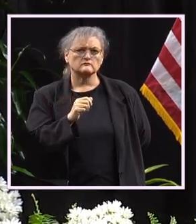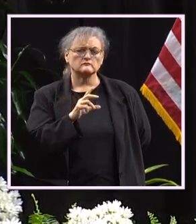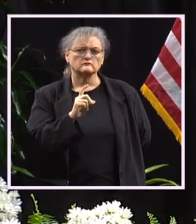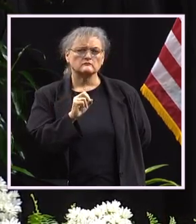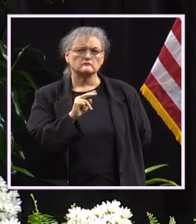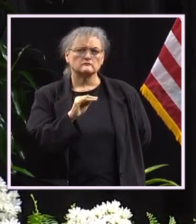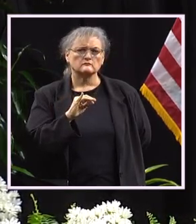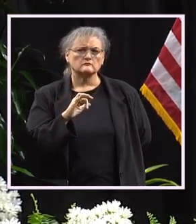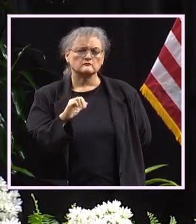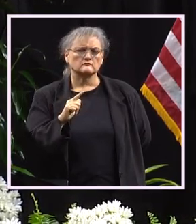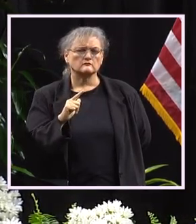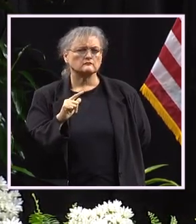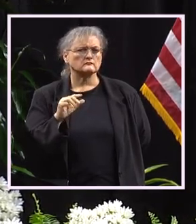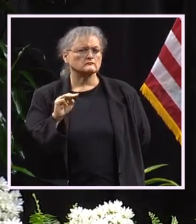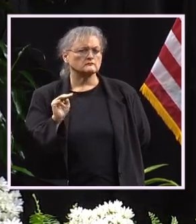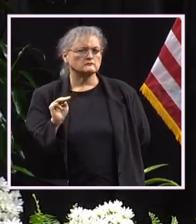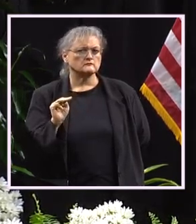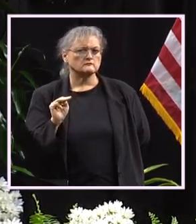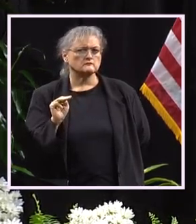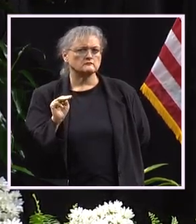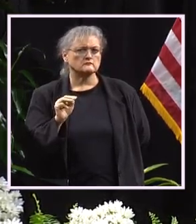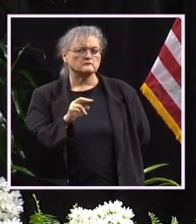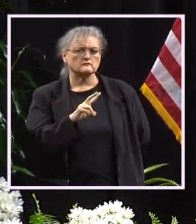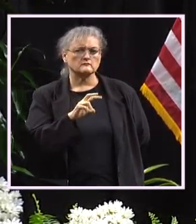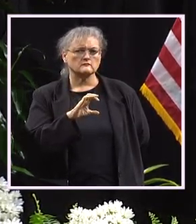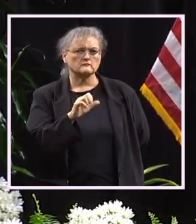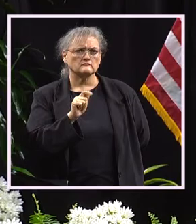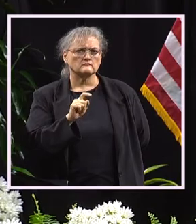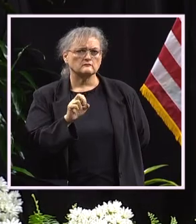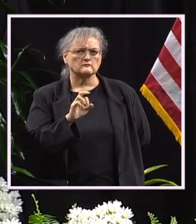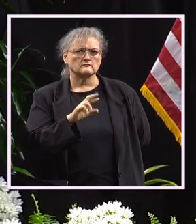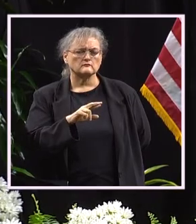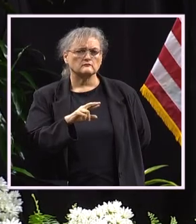Daniel Hernandez Martinez. Victor Alvarado Jr.